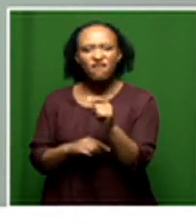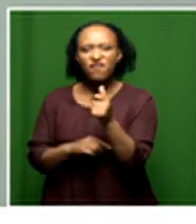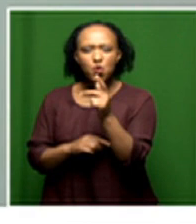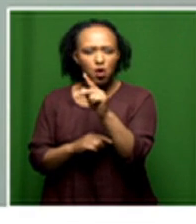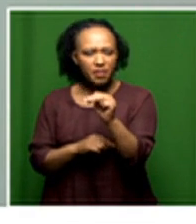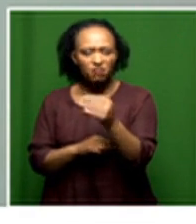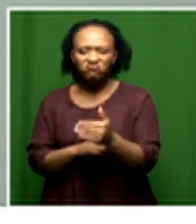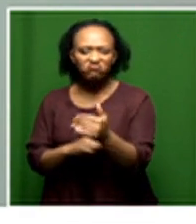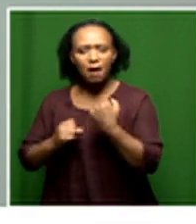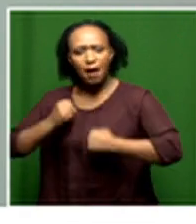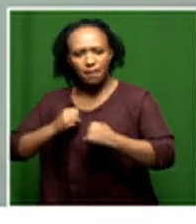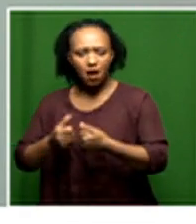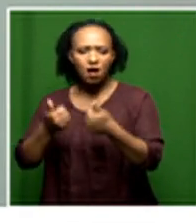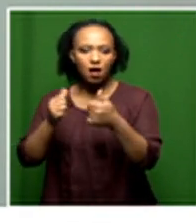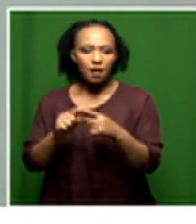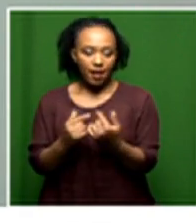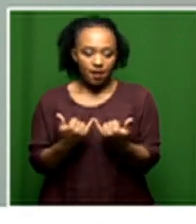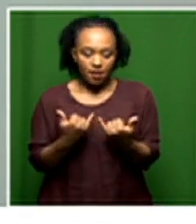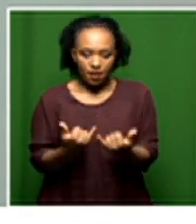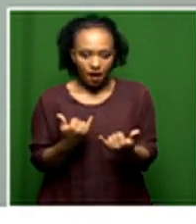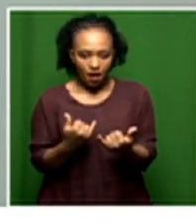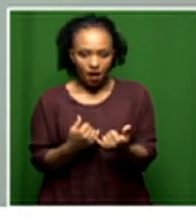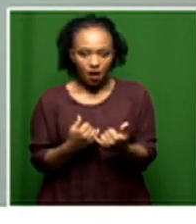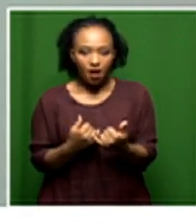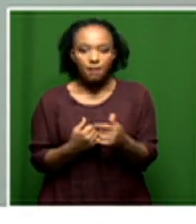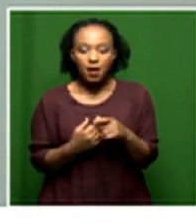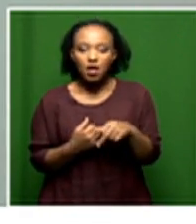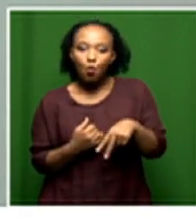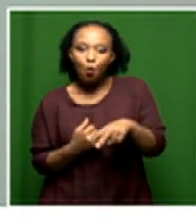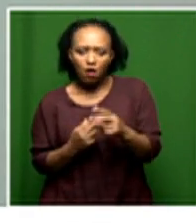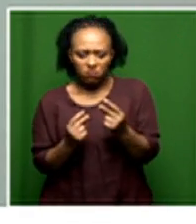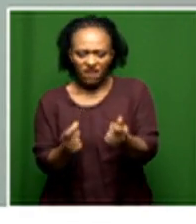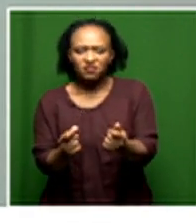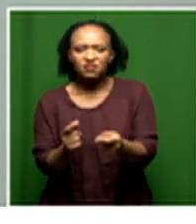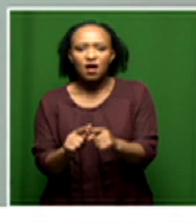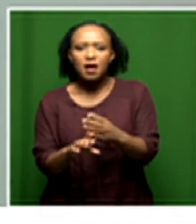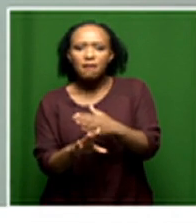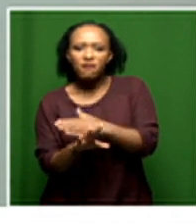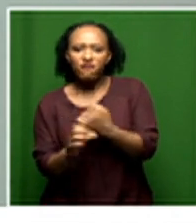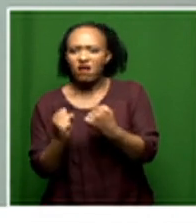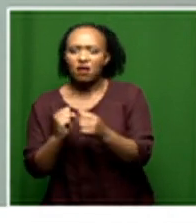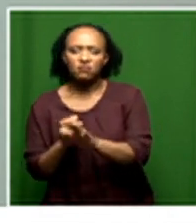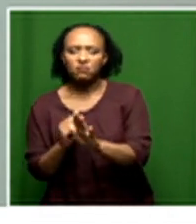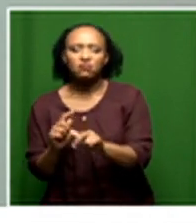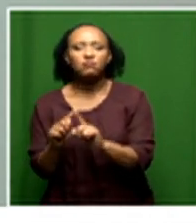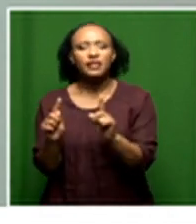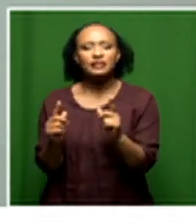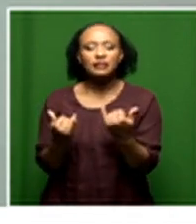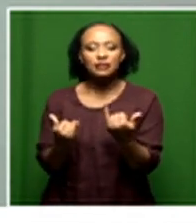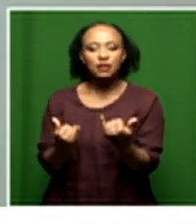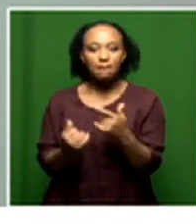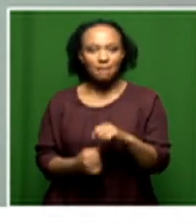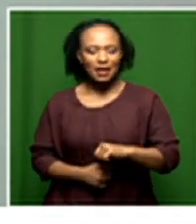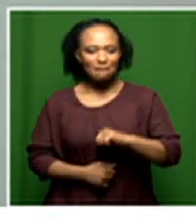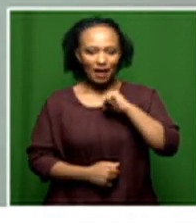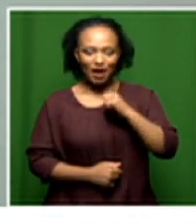at the time. Currently, I probably can walk that faster than I initially managed to run it, but I was so